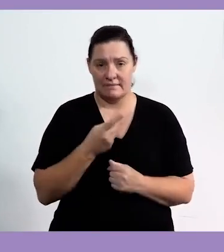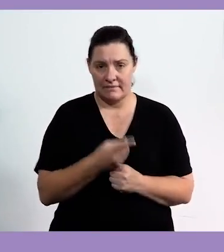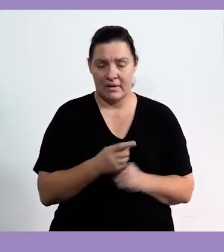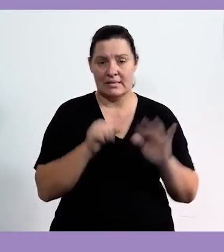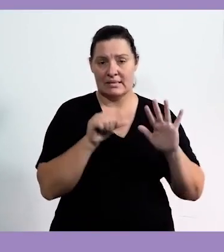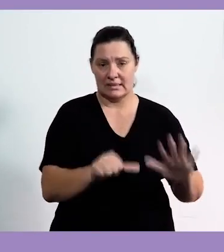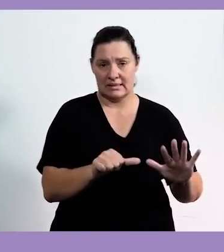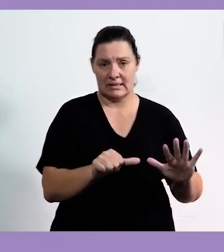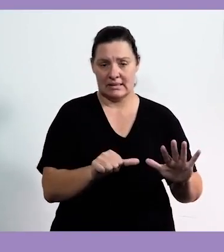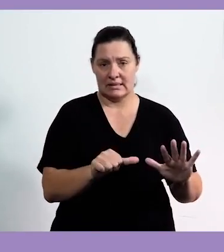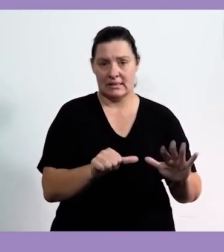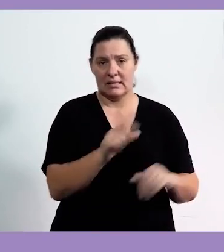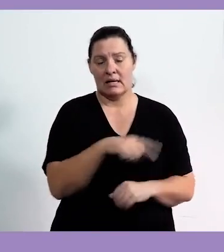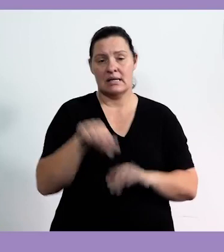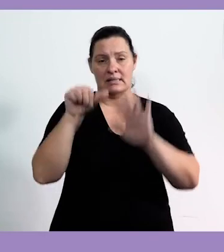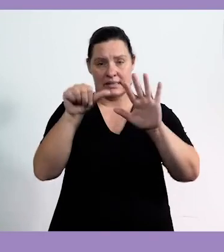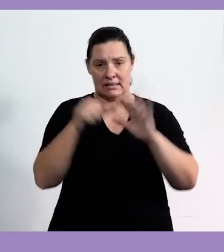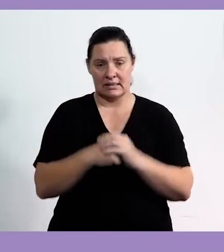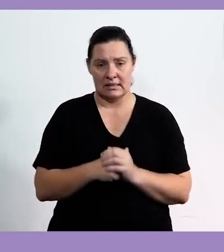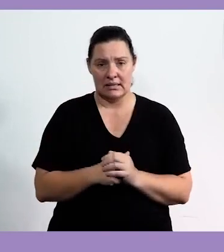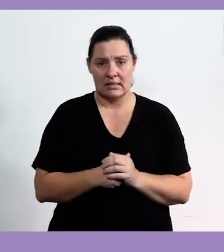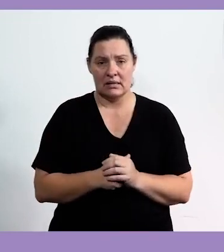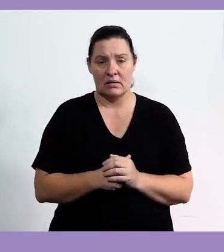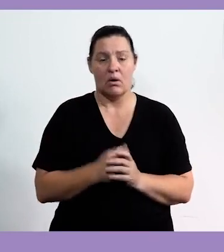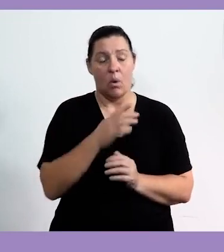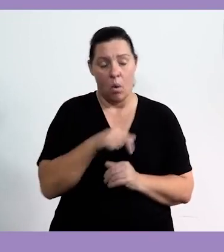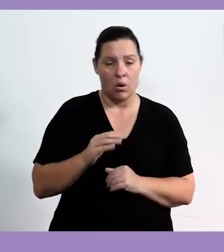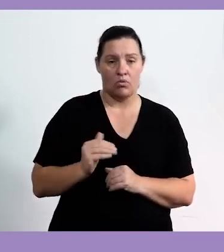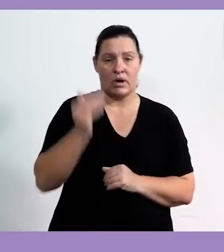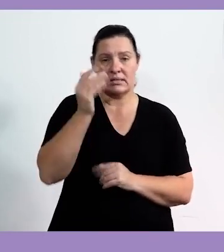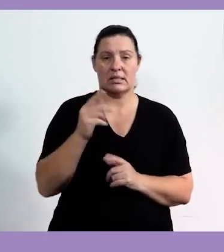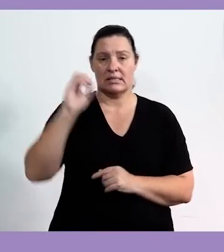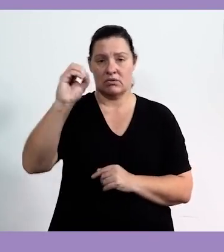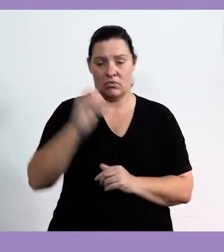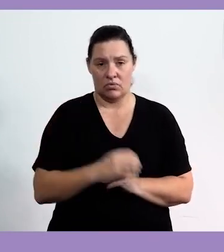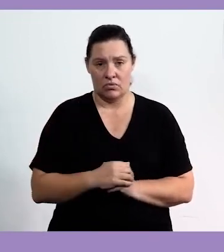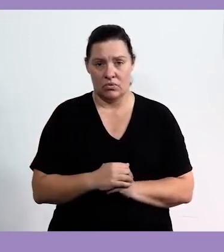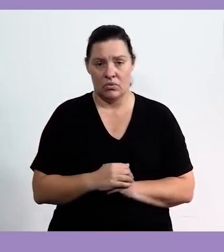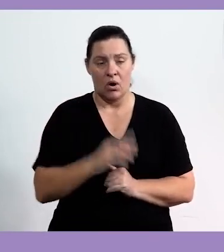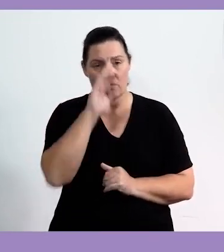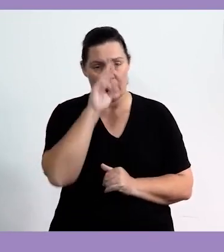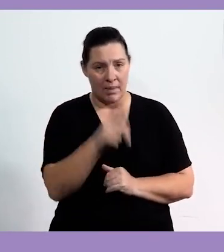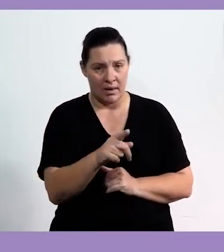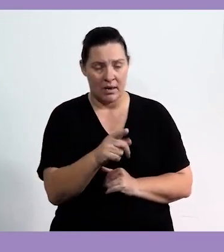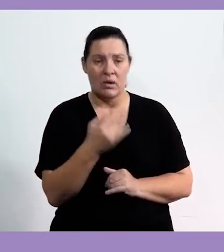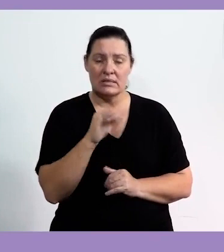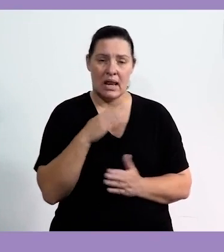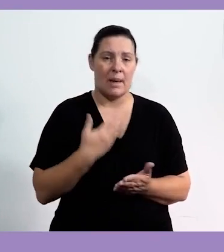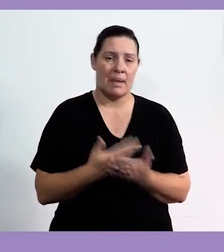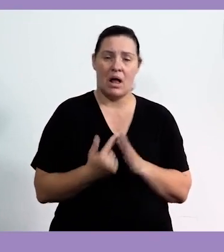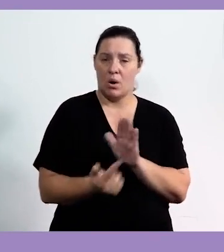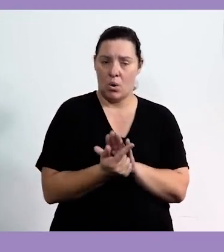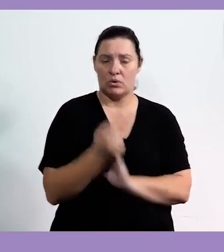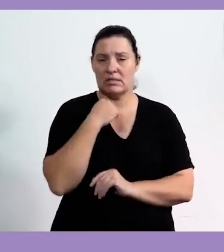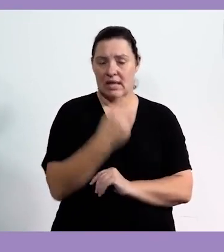we have there 6 to the exponent 6, and it is all raised to exponent 0. So remember, we can